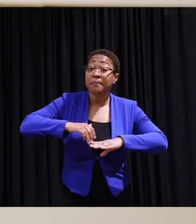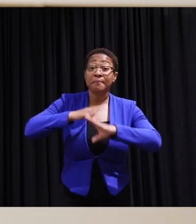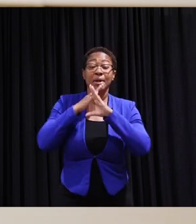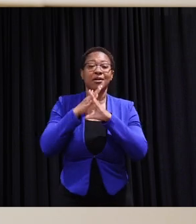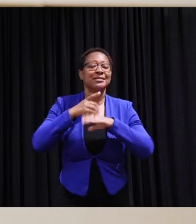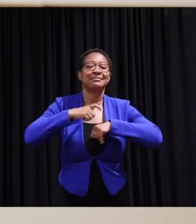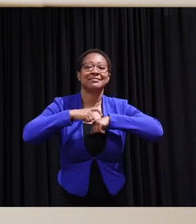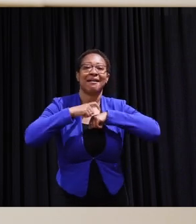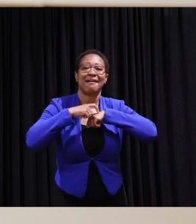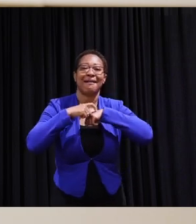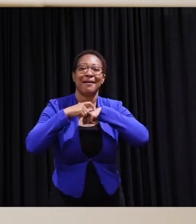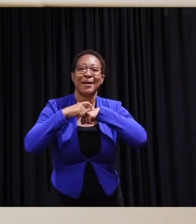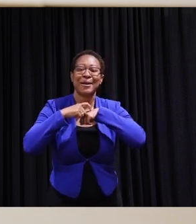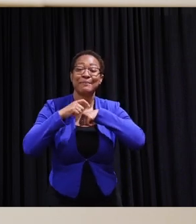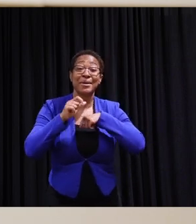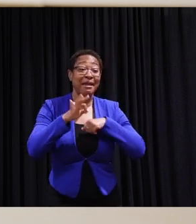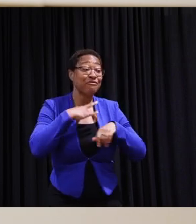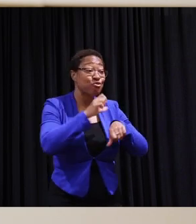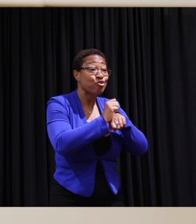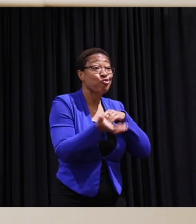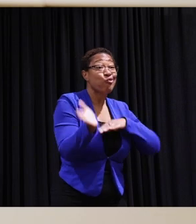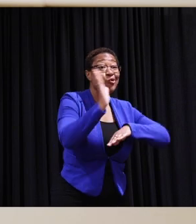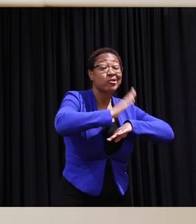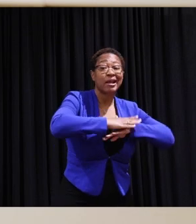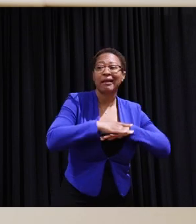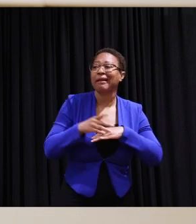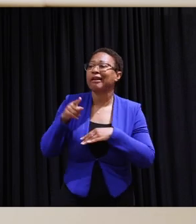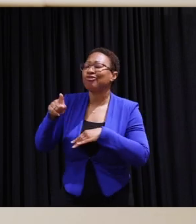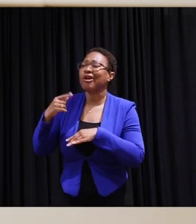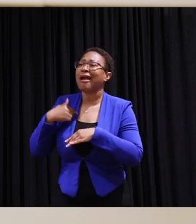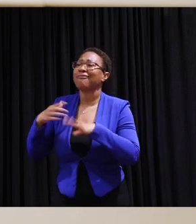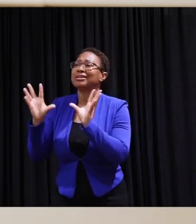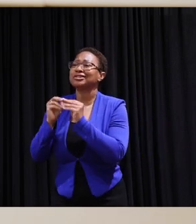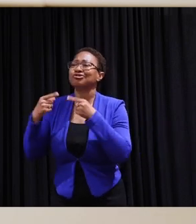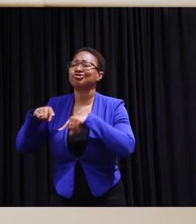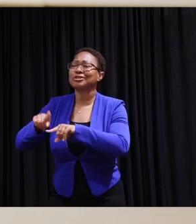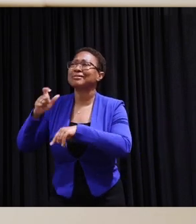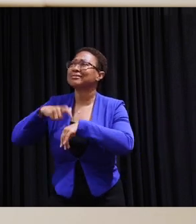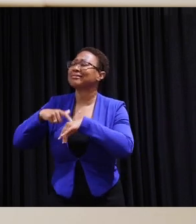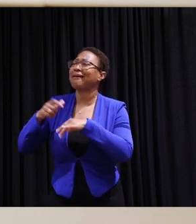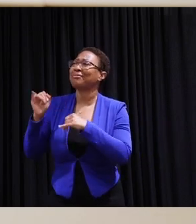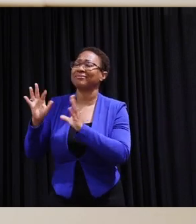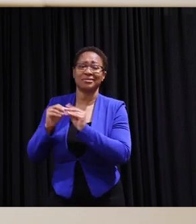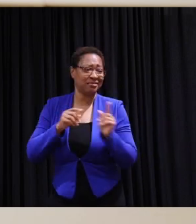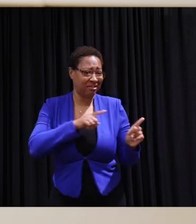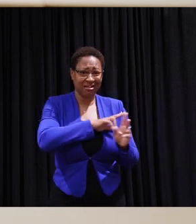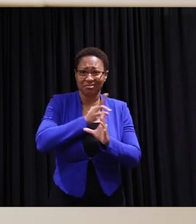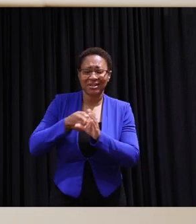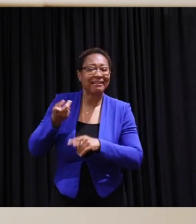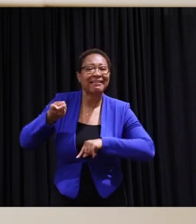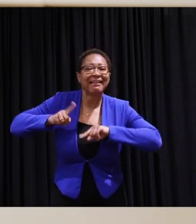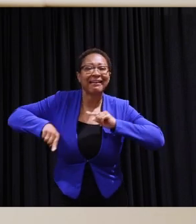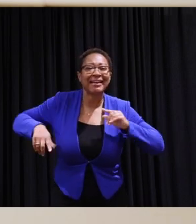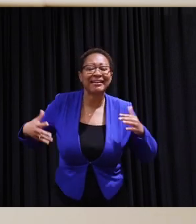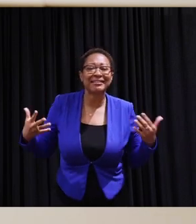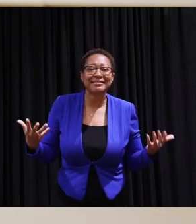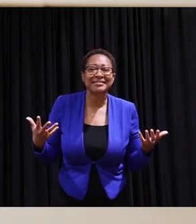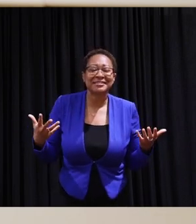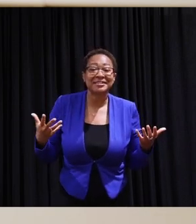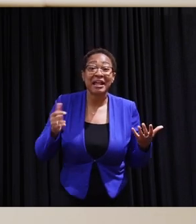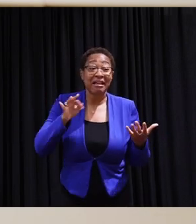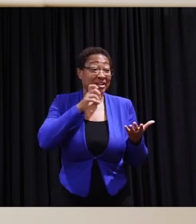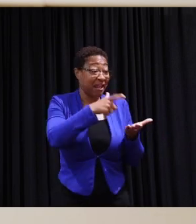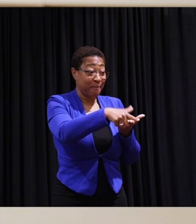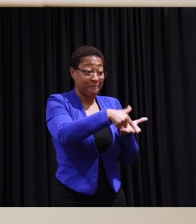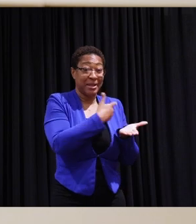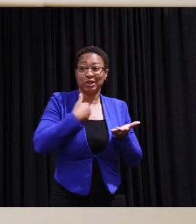just time. You know, if you're working and you have a session during the time that people are working, do you think they're going to be able to participate? If they're not being paid